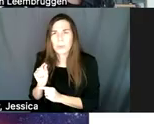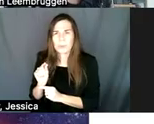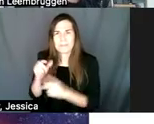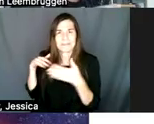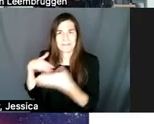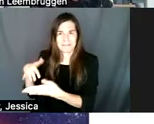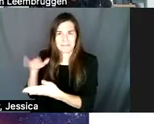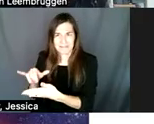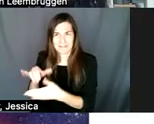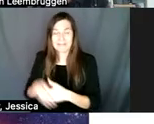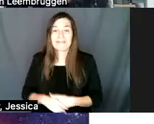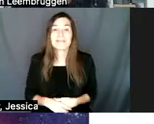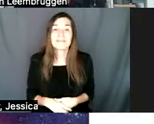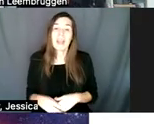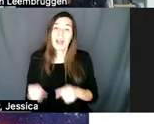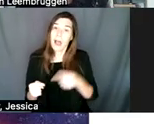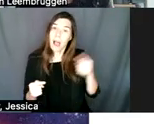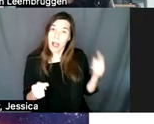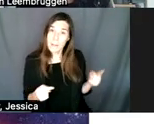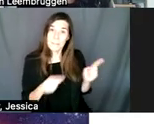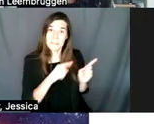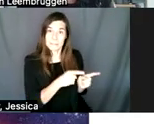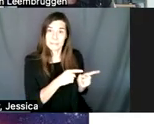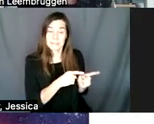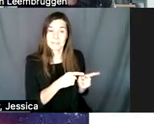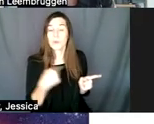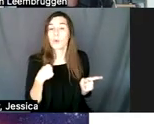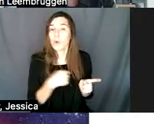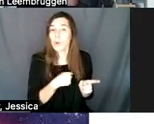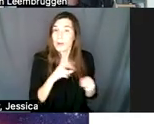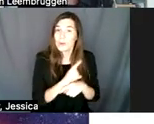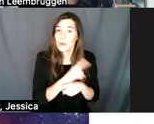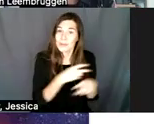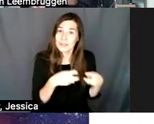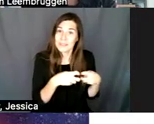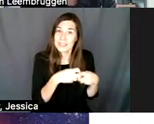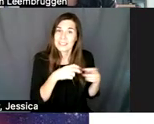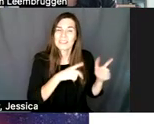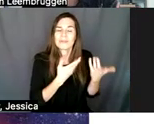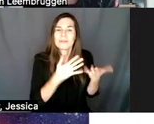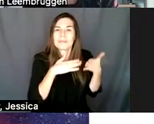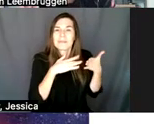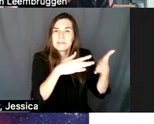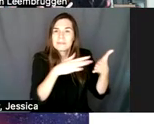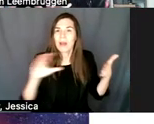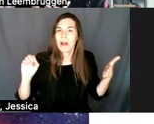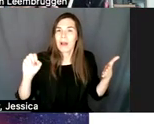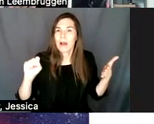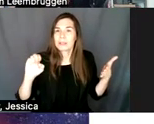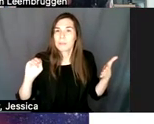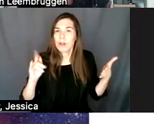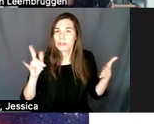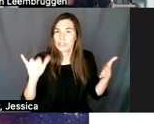On the entirely other side of things, we can use physics to study cosmology, and that's the study of